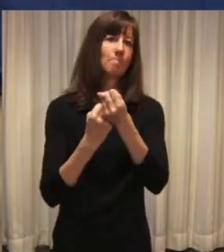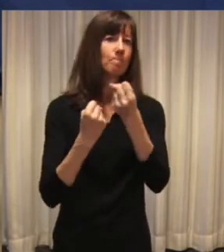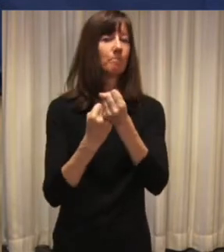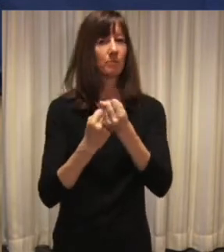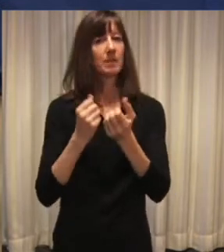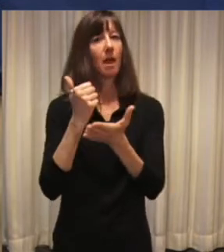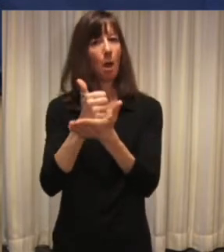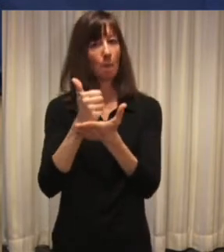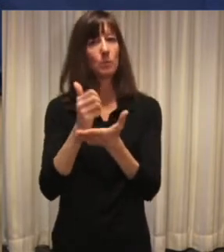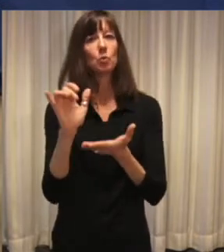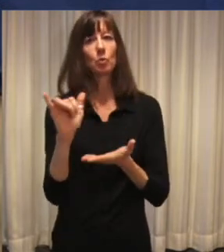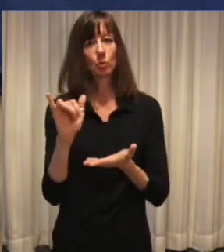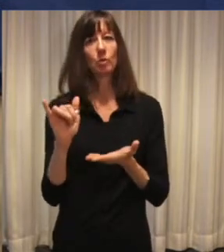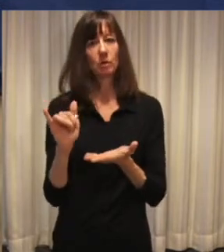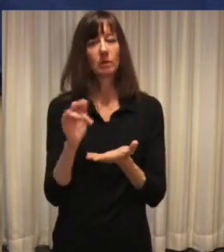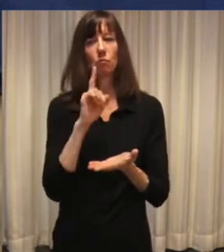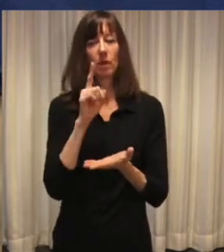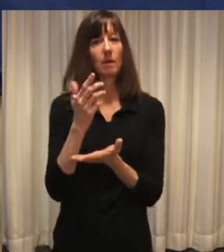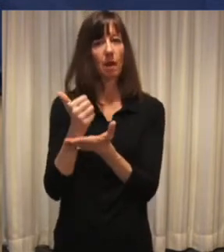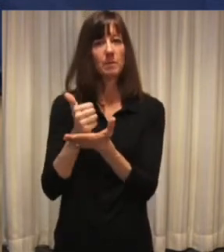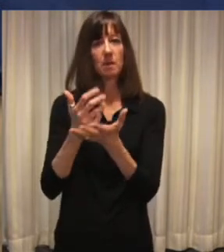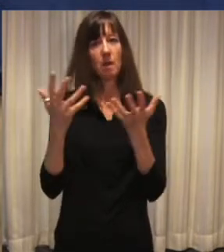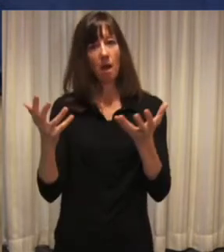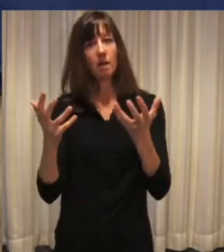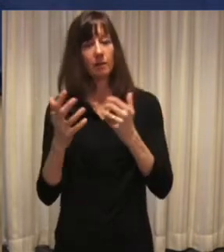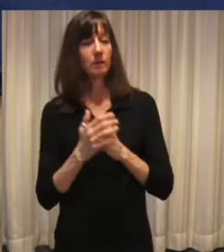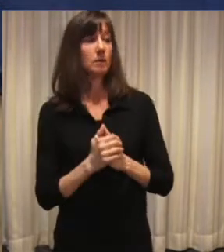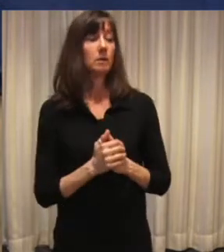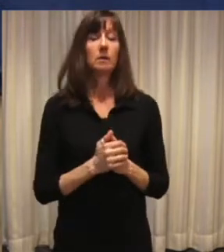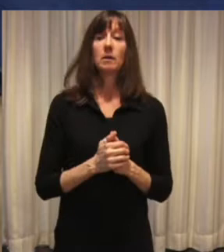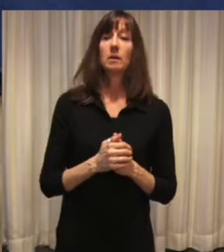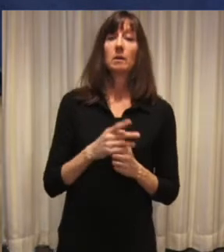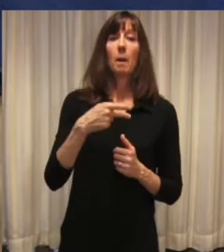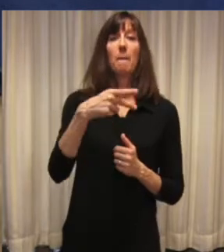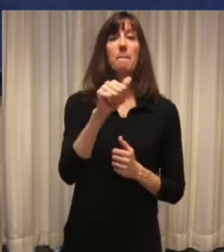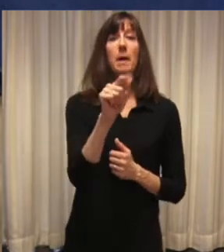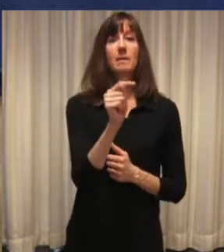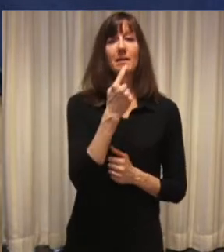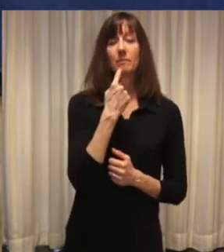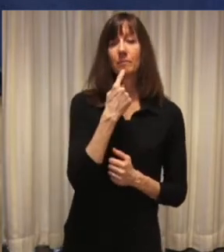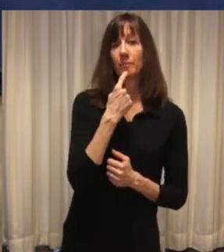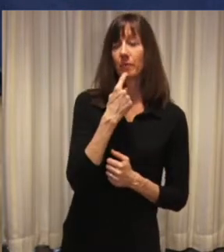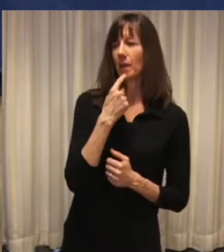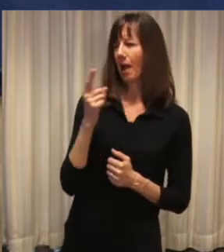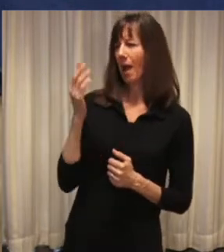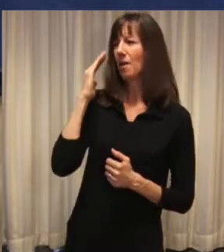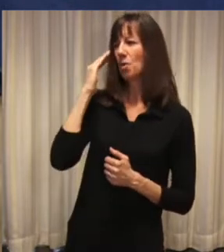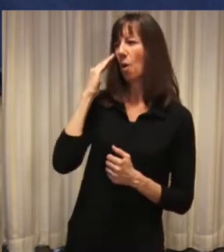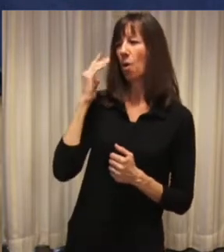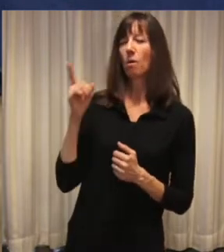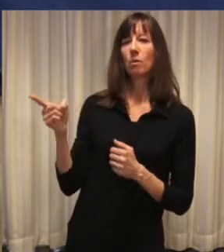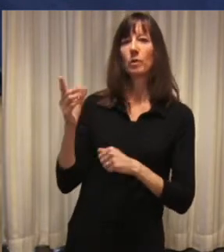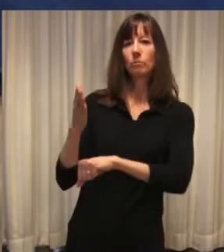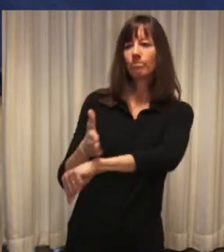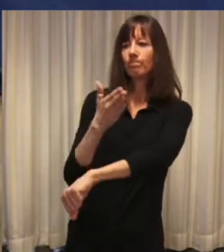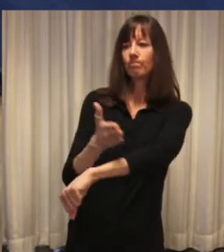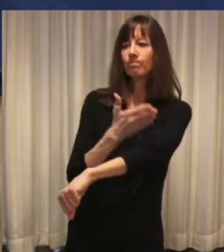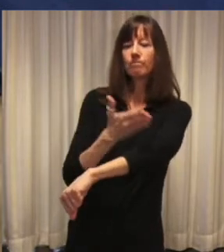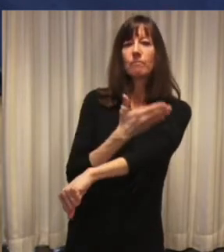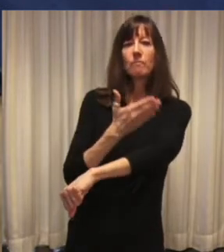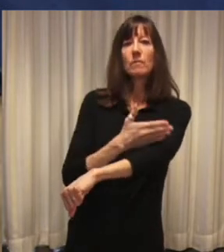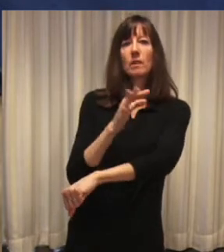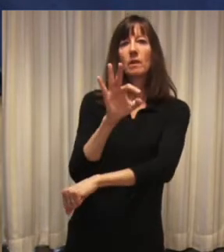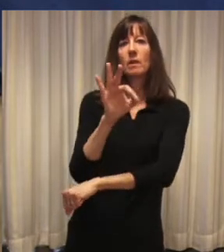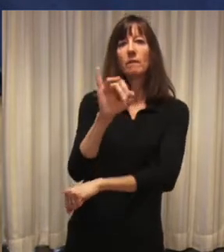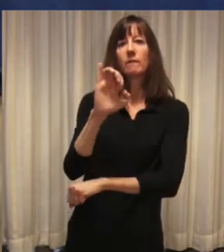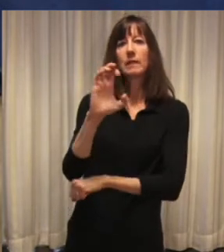know, you know, we're in an unprecedented time. I think when you redid the field house, this was obviously not the first